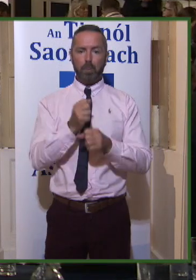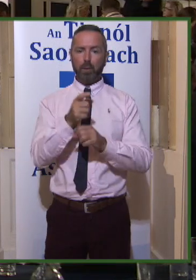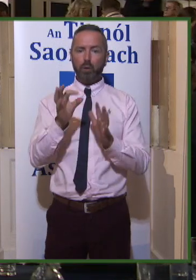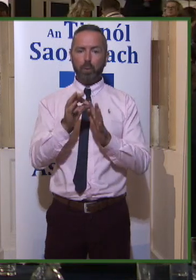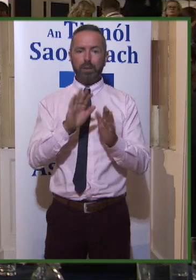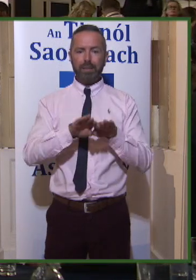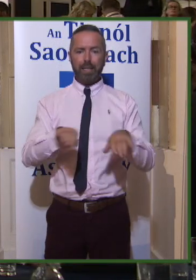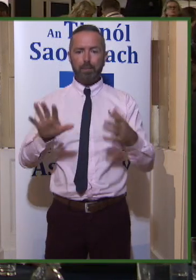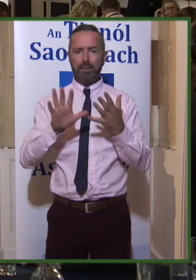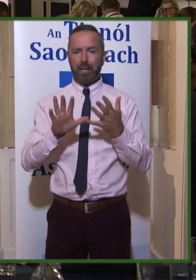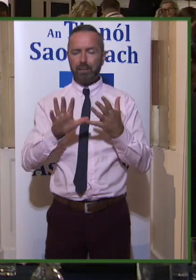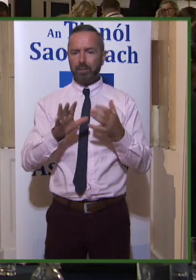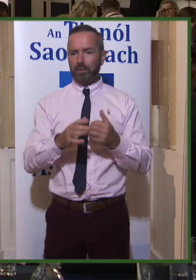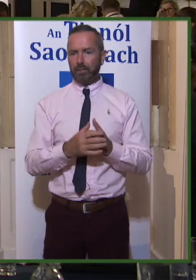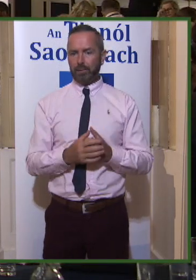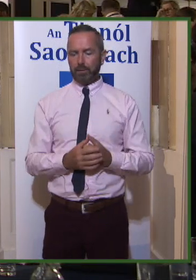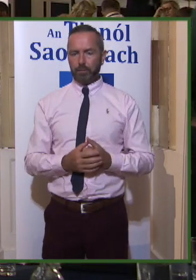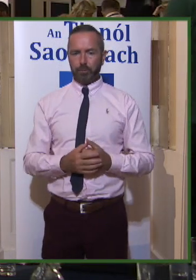10.